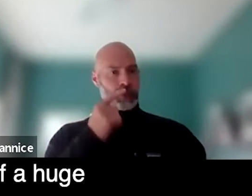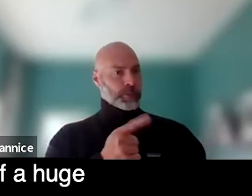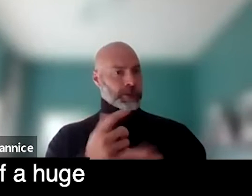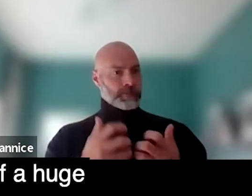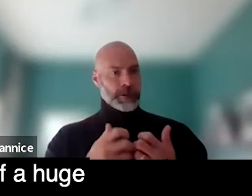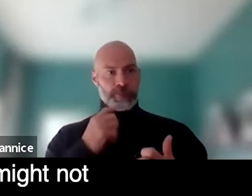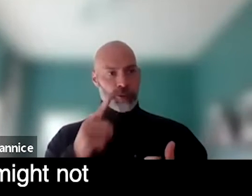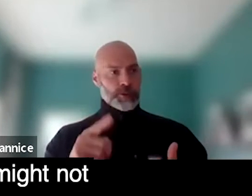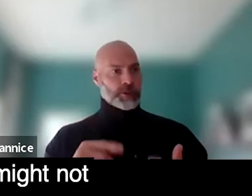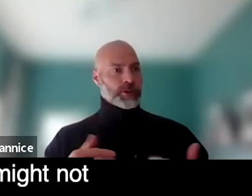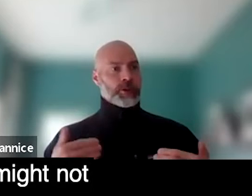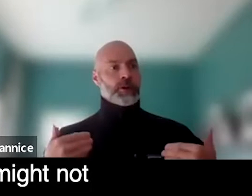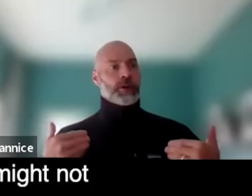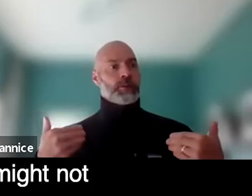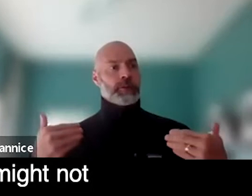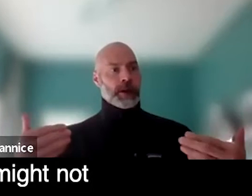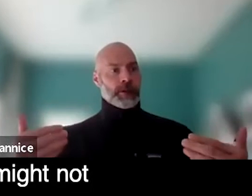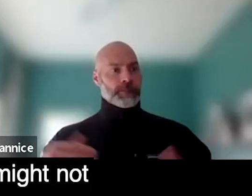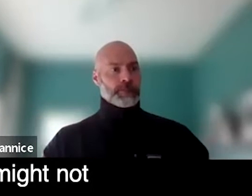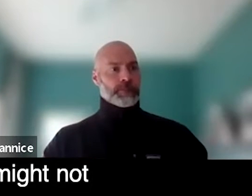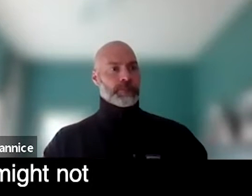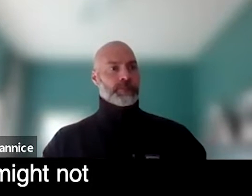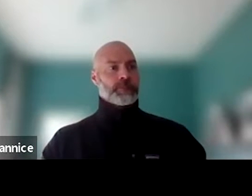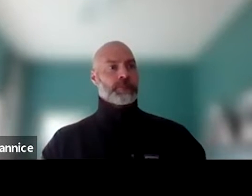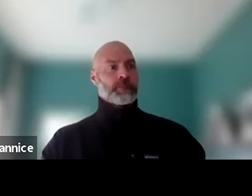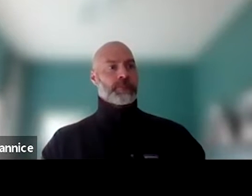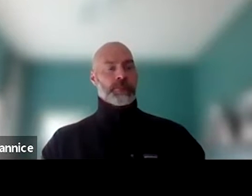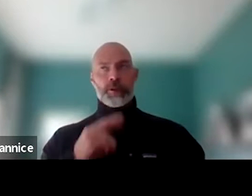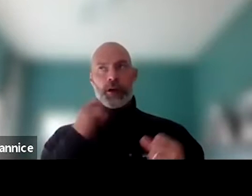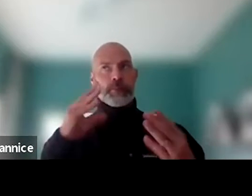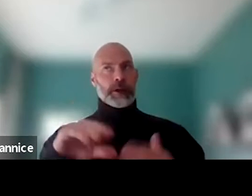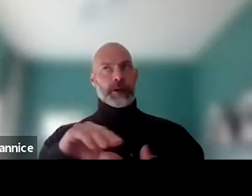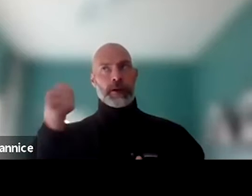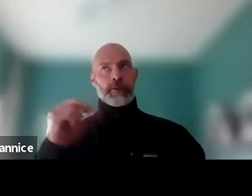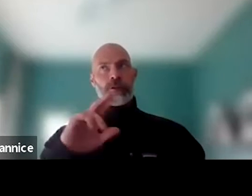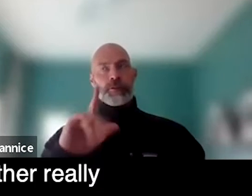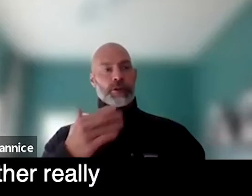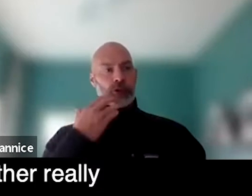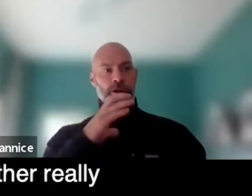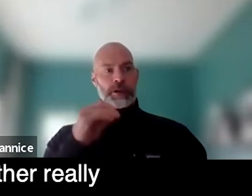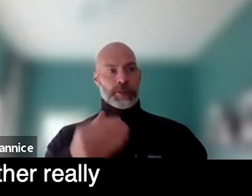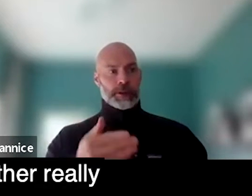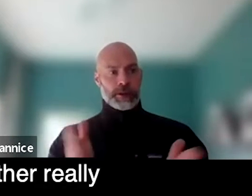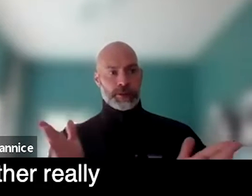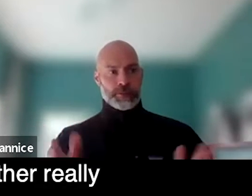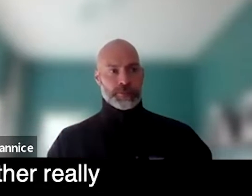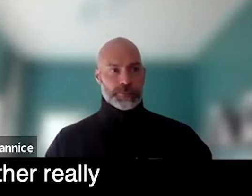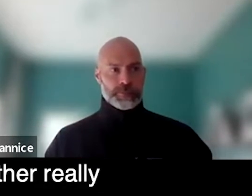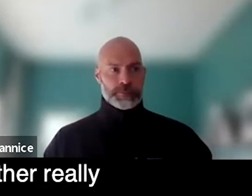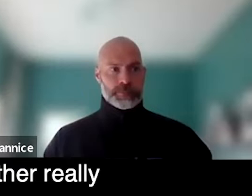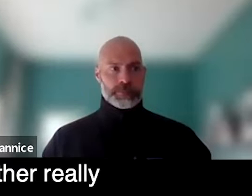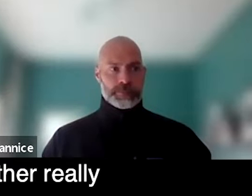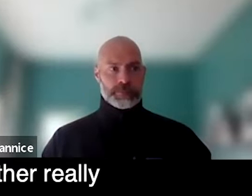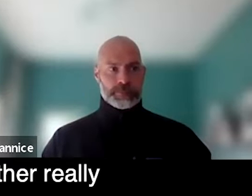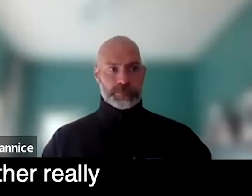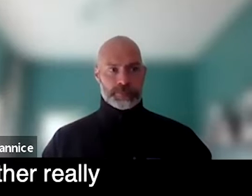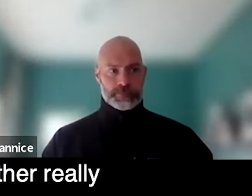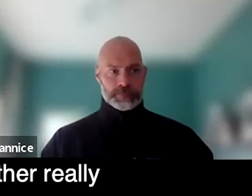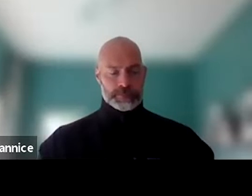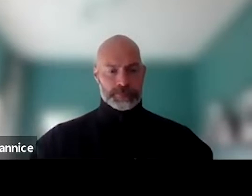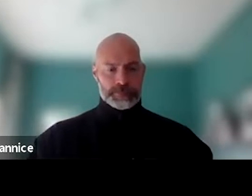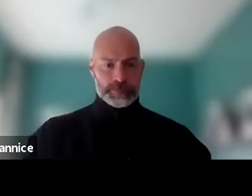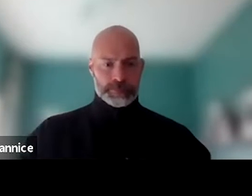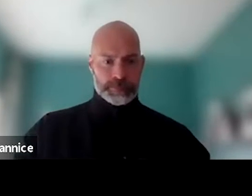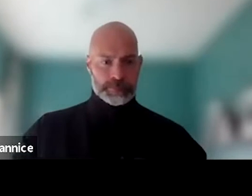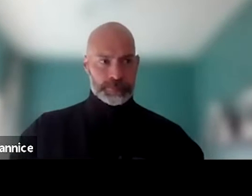road. So, it might not be the right fit for you, and move on. There are many other really great companies out there